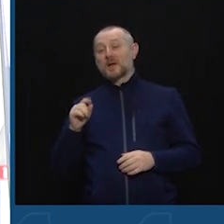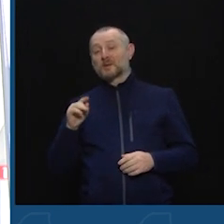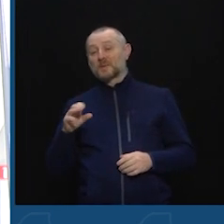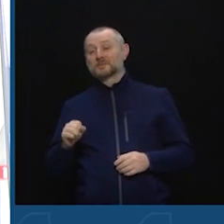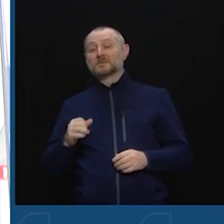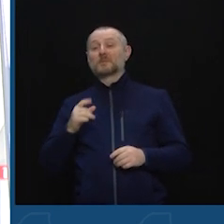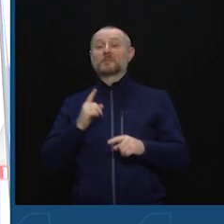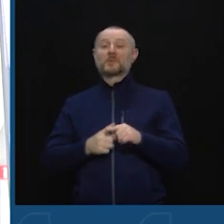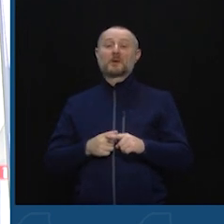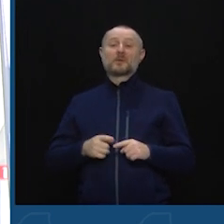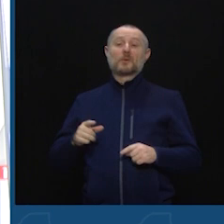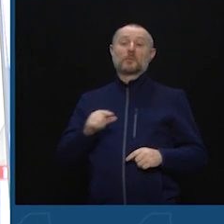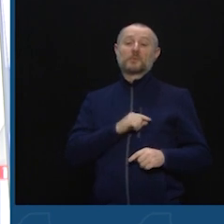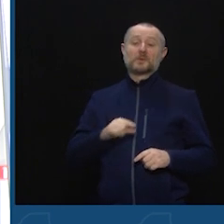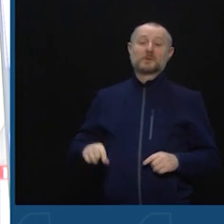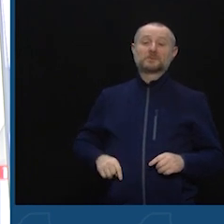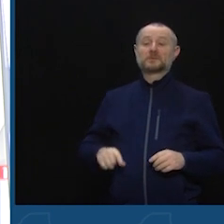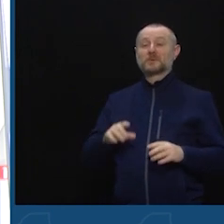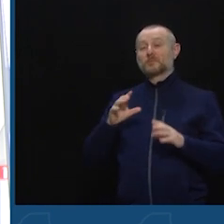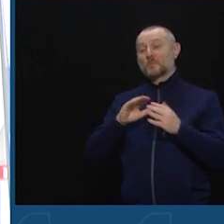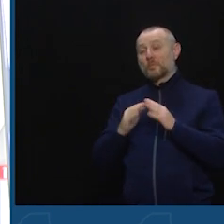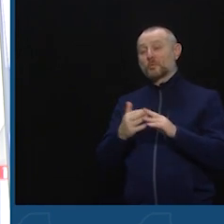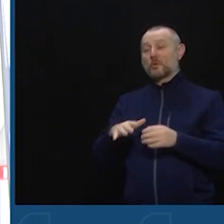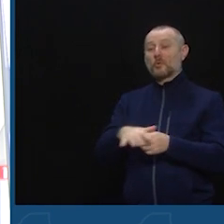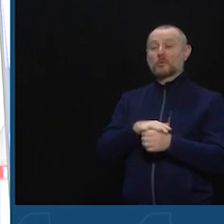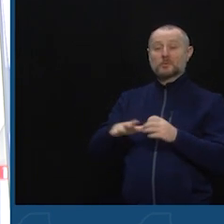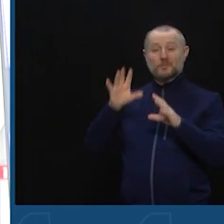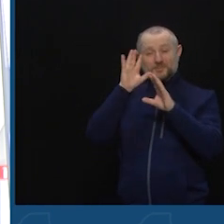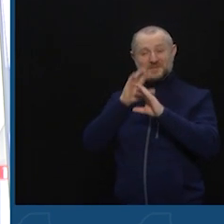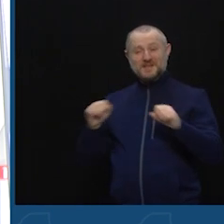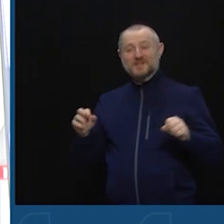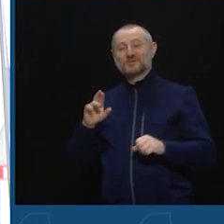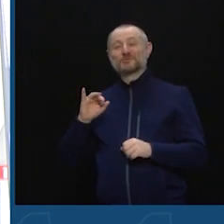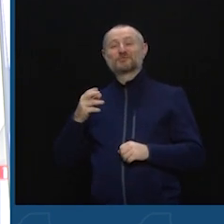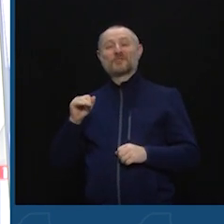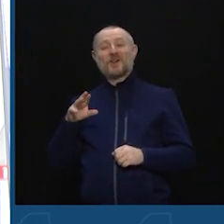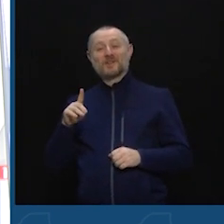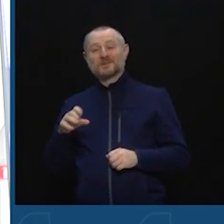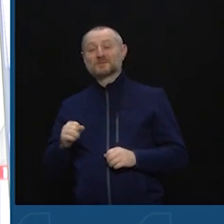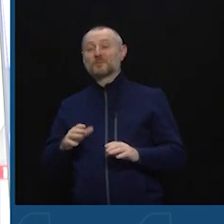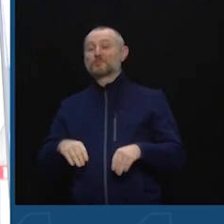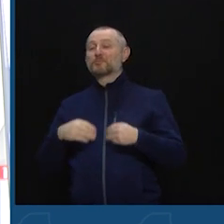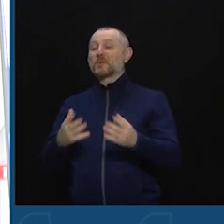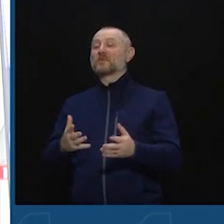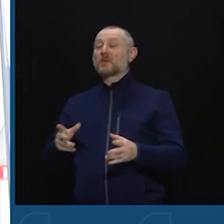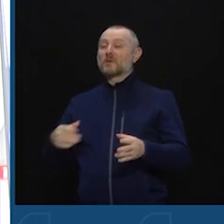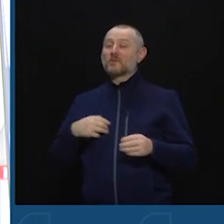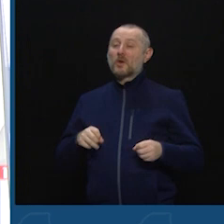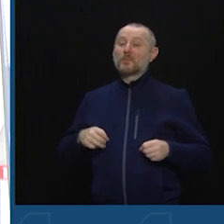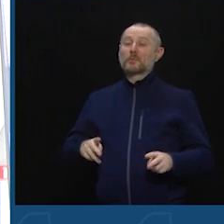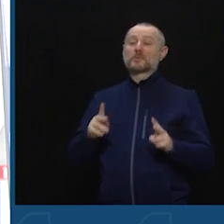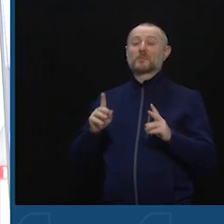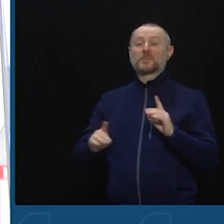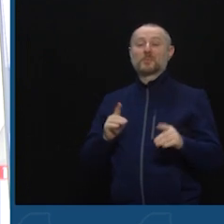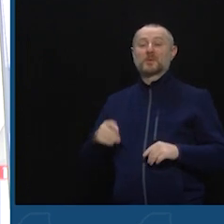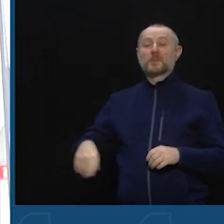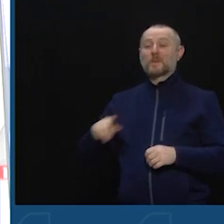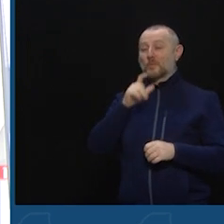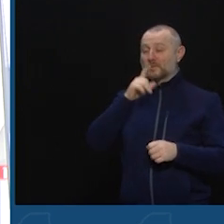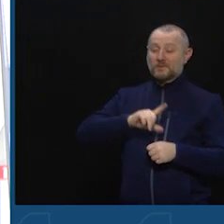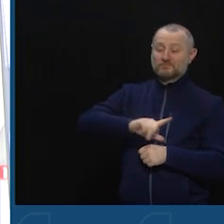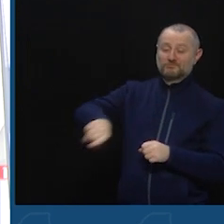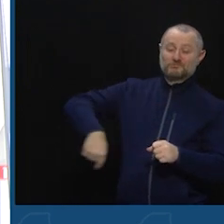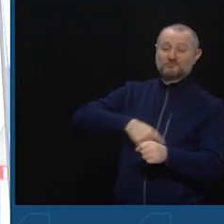to continue to offer opportunities and benefits to the communities that surround our airports. And